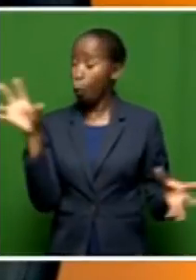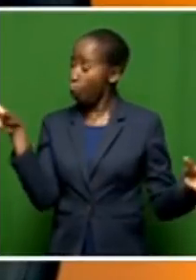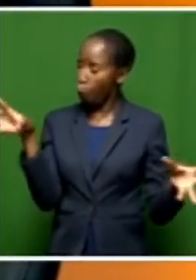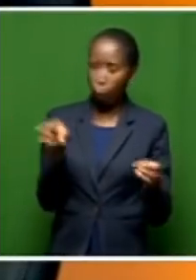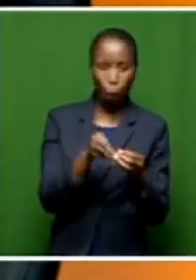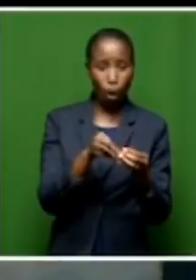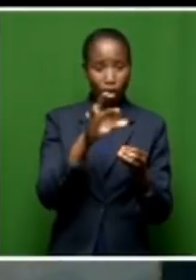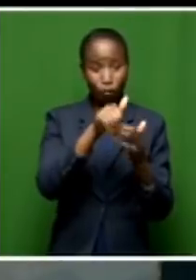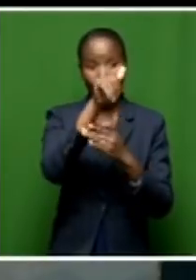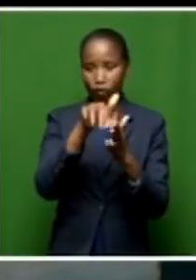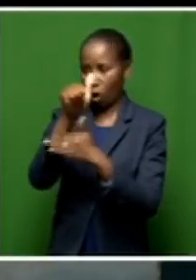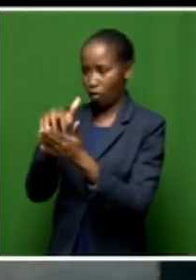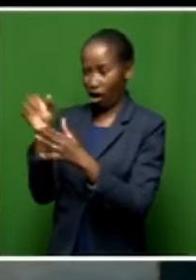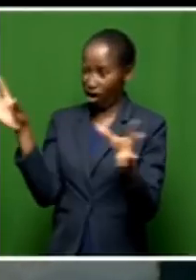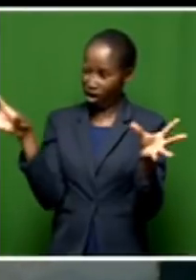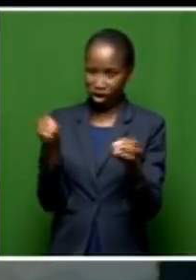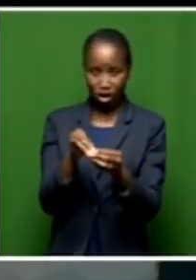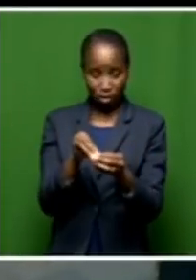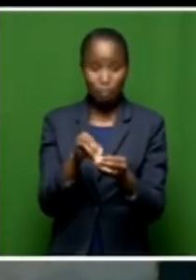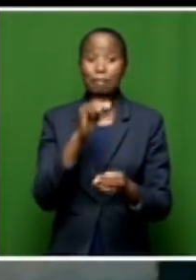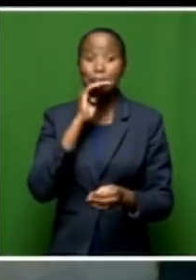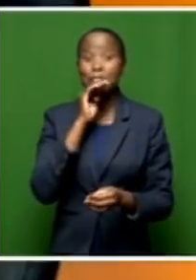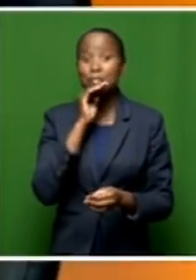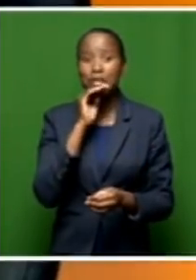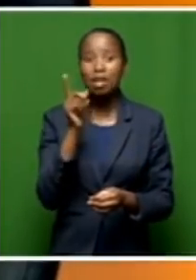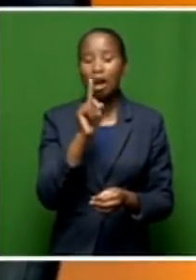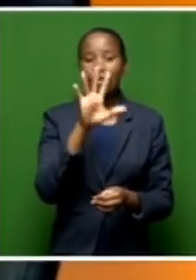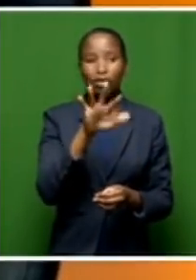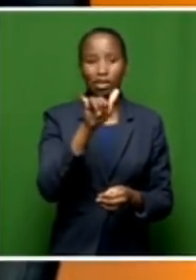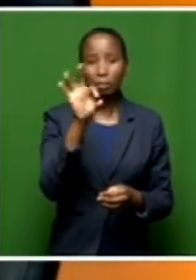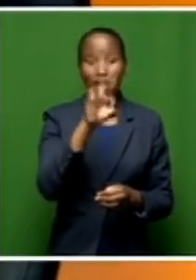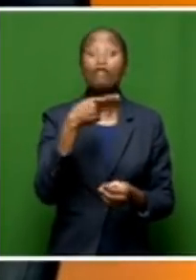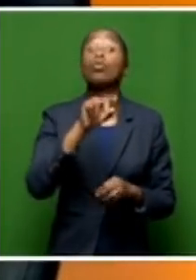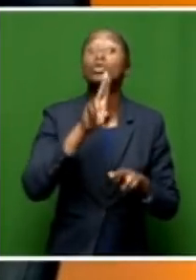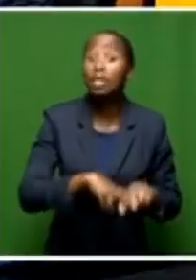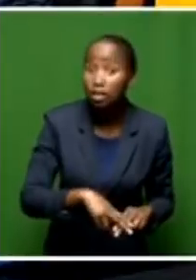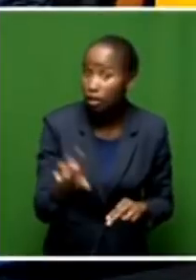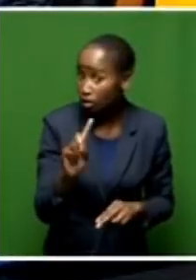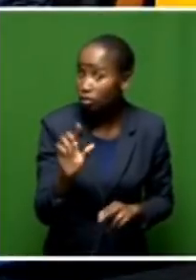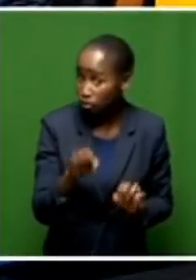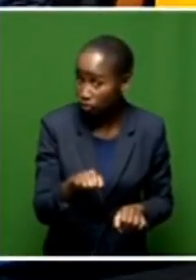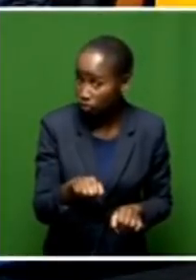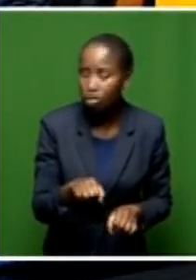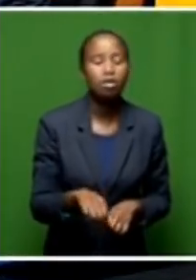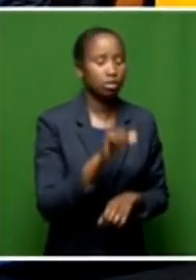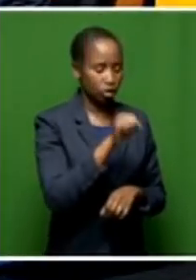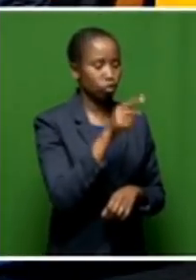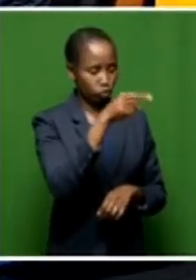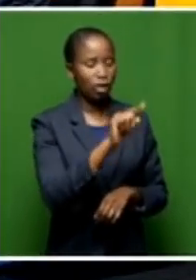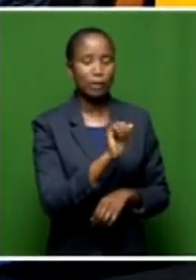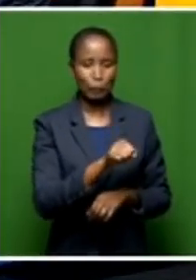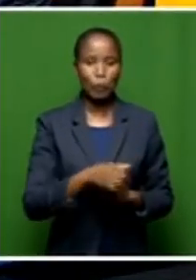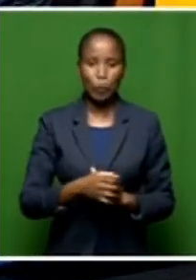that they will have 56% of the seats, just because of the way the system works, for example. Correct. Okay. Sorry to interrupt. No, it's